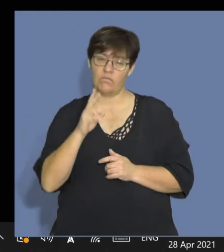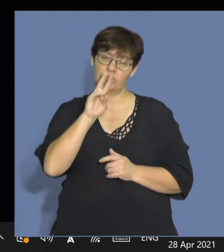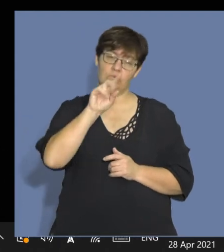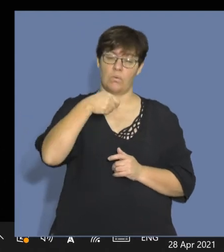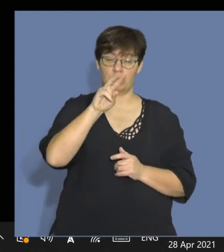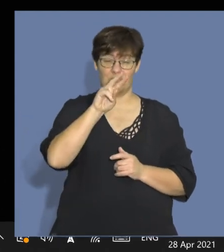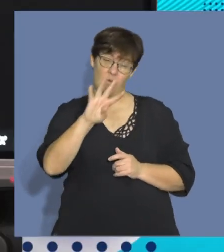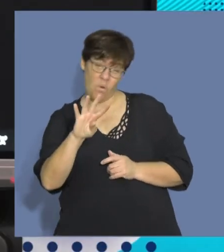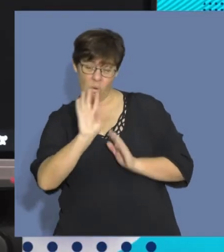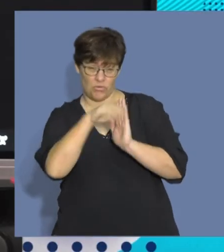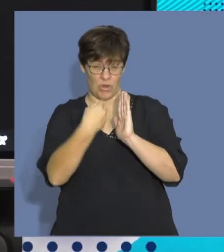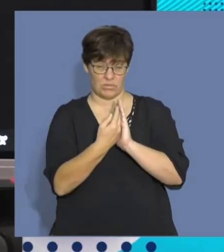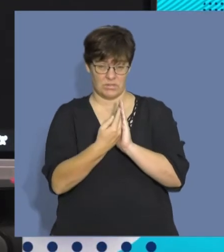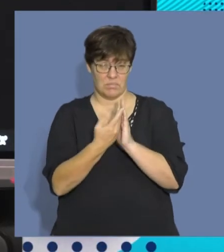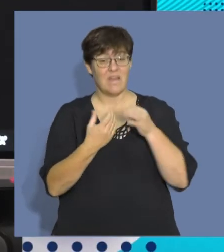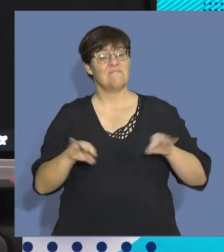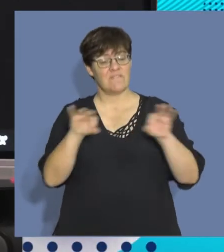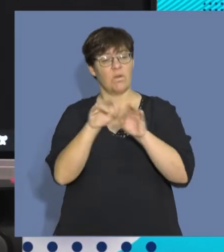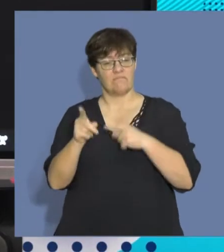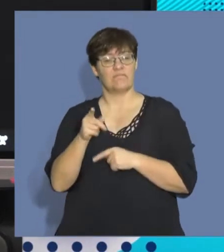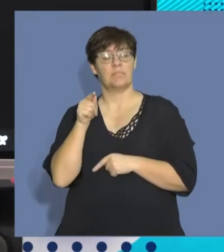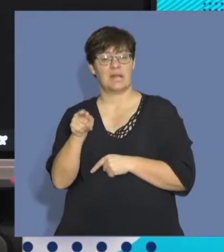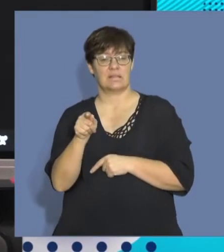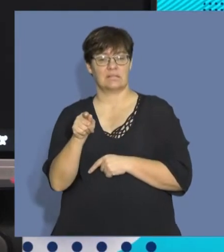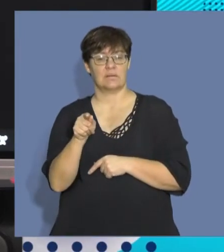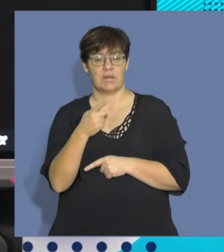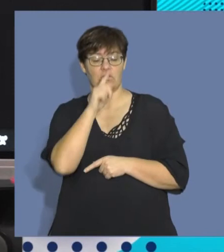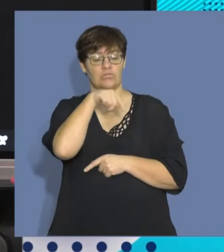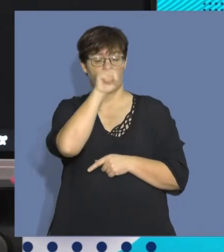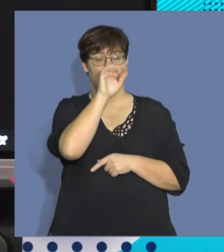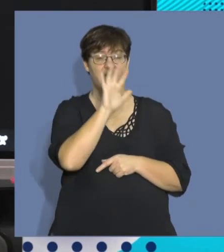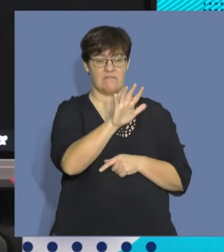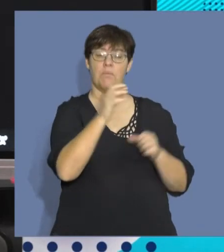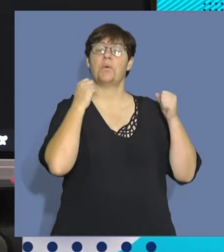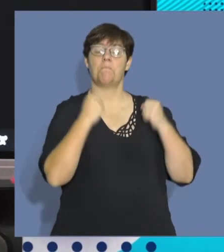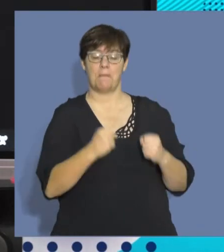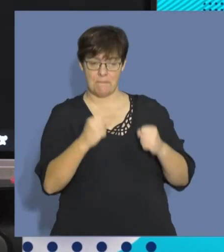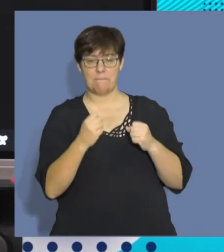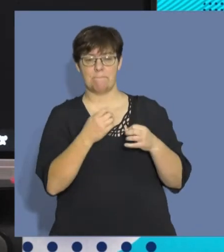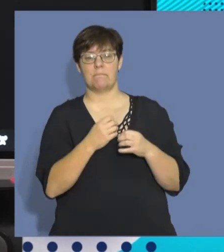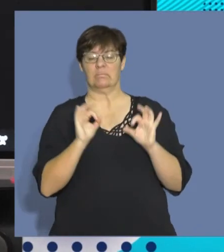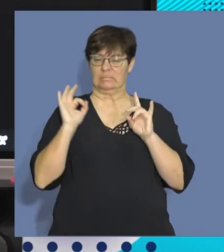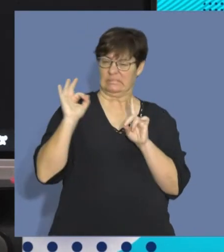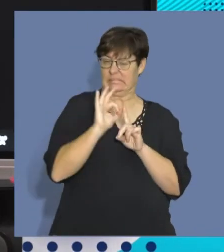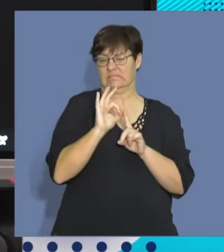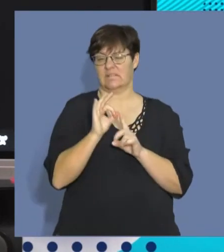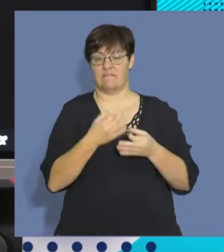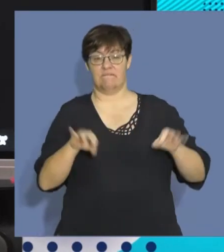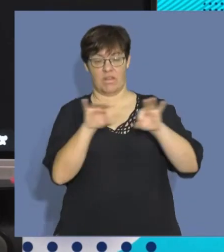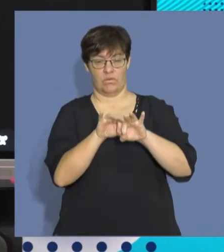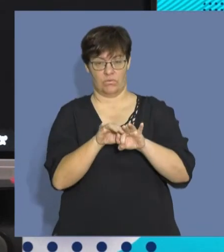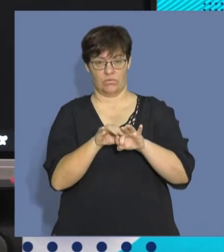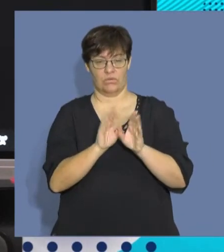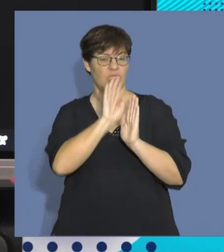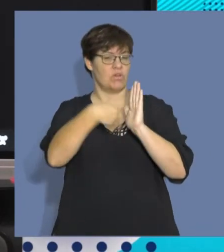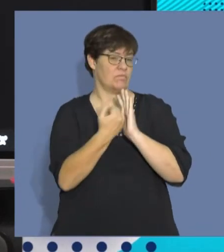2,24. So it actually has a value. We've just written it as square root of 5 so that we maintain the accuracy so that we